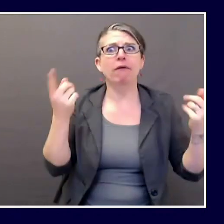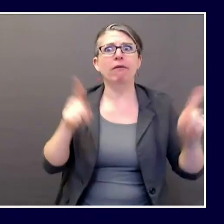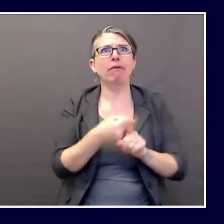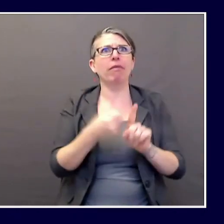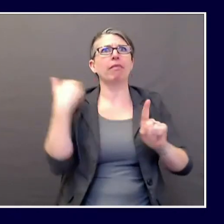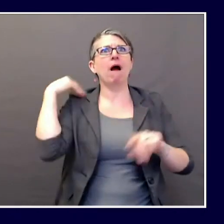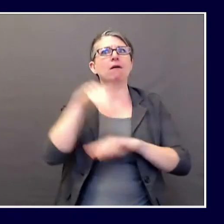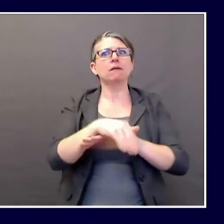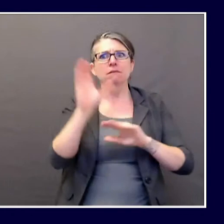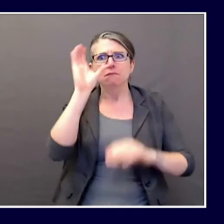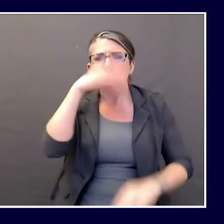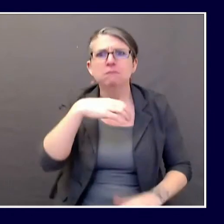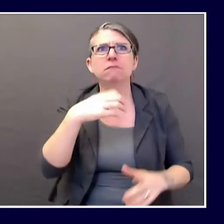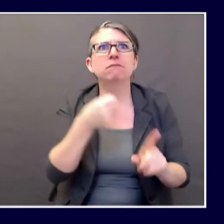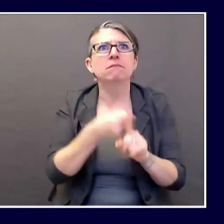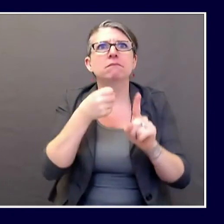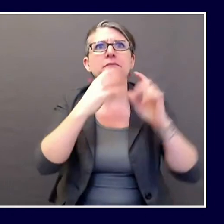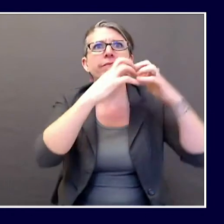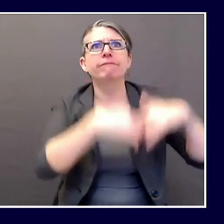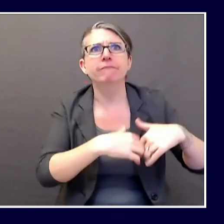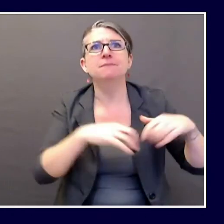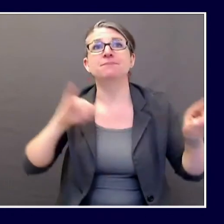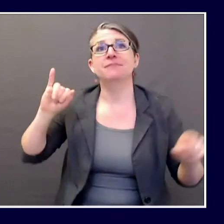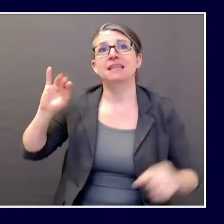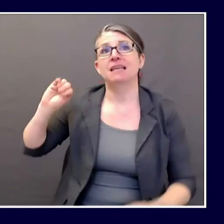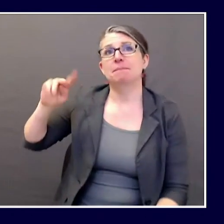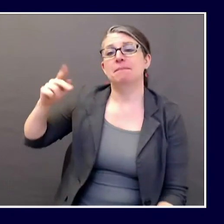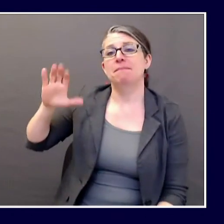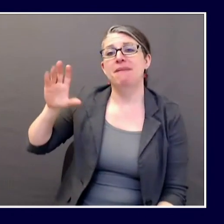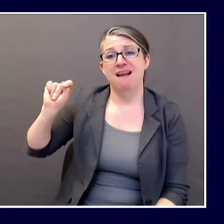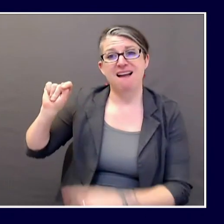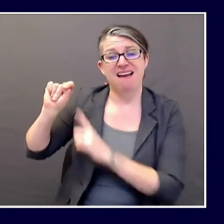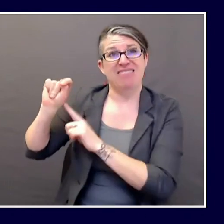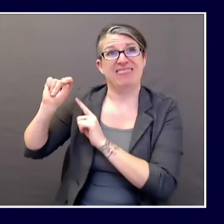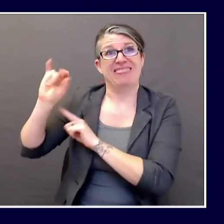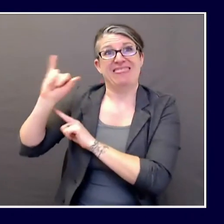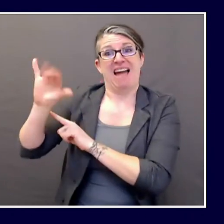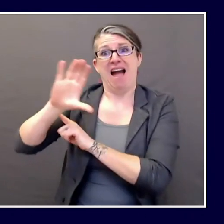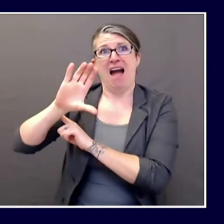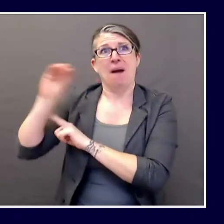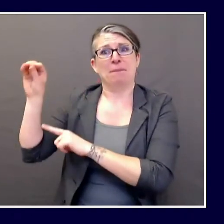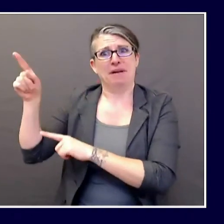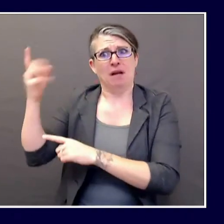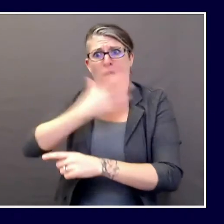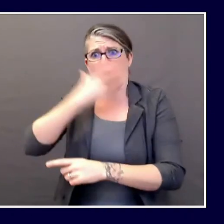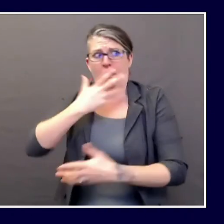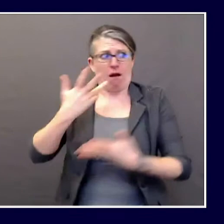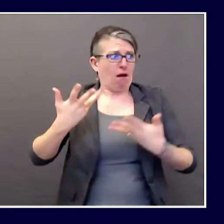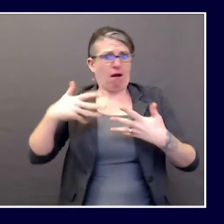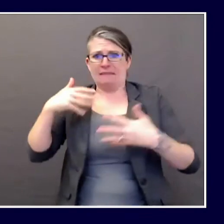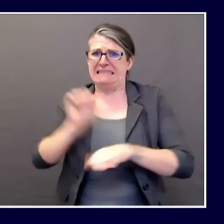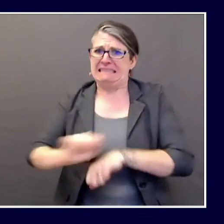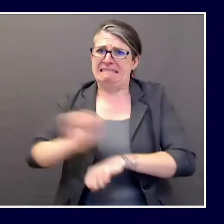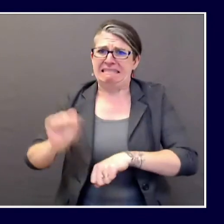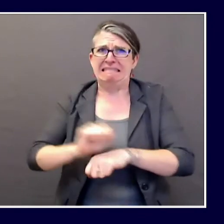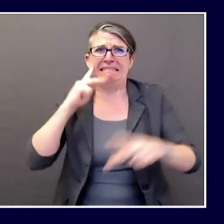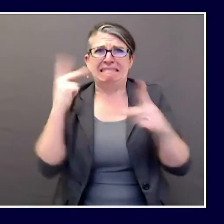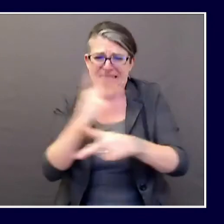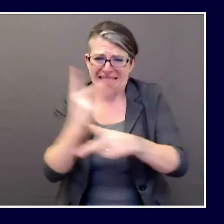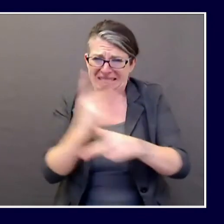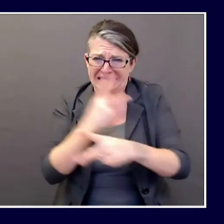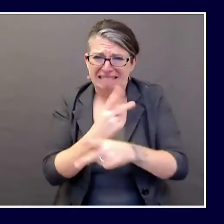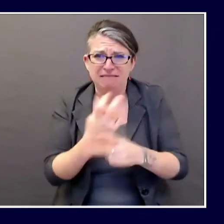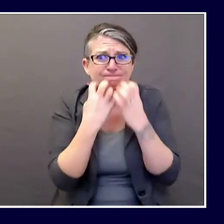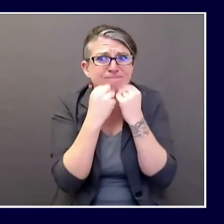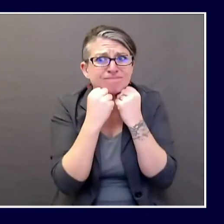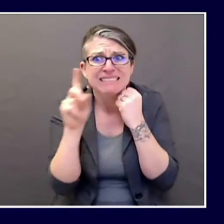to just make some important notes about this outage. Number one, vaccinations are not affected by this.